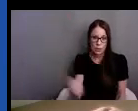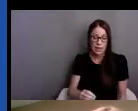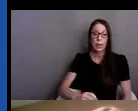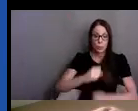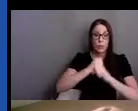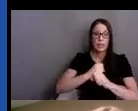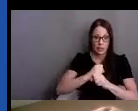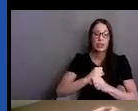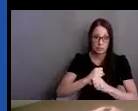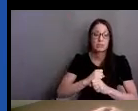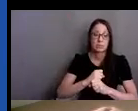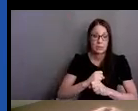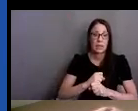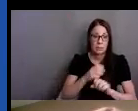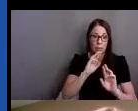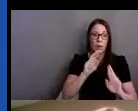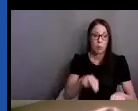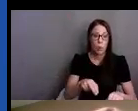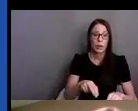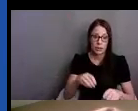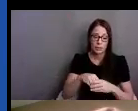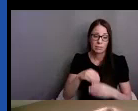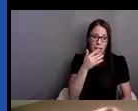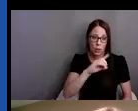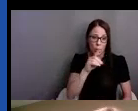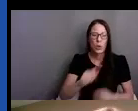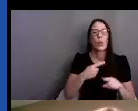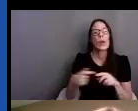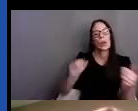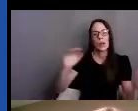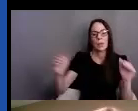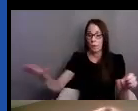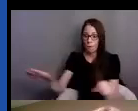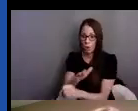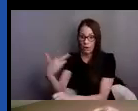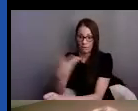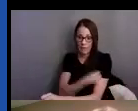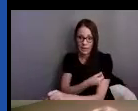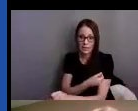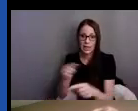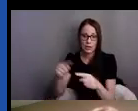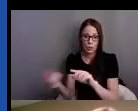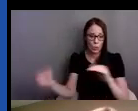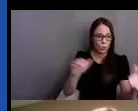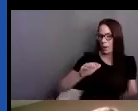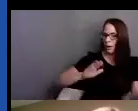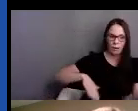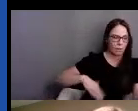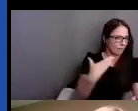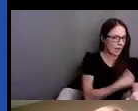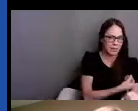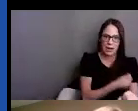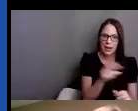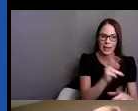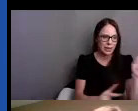against being reported as a case in Colorado when you compare fully vaccinated individuals to unvaccinated individuals. And that is